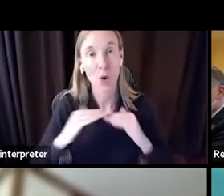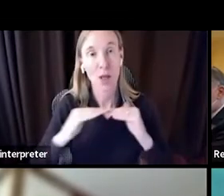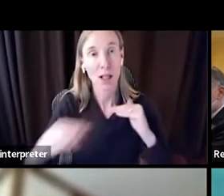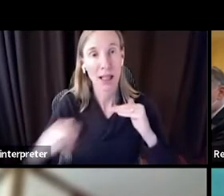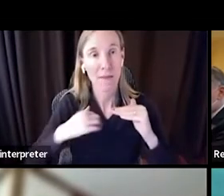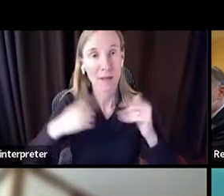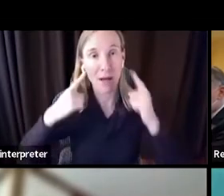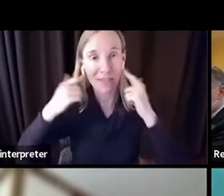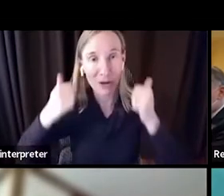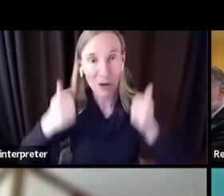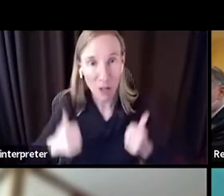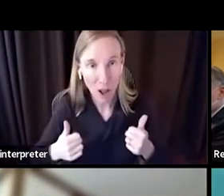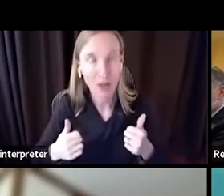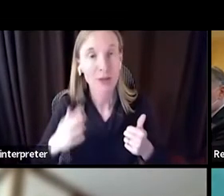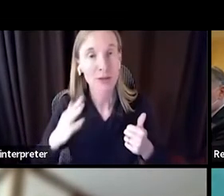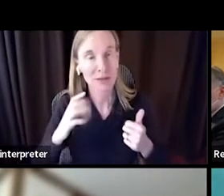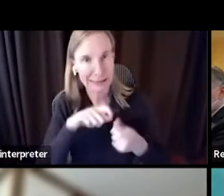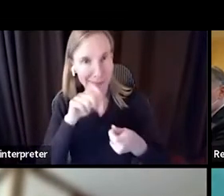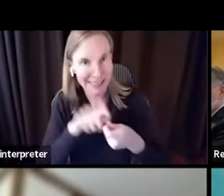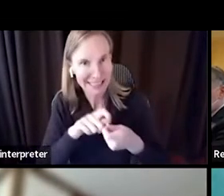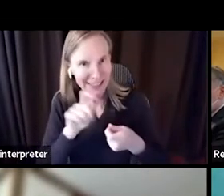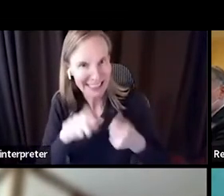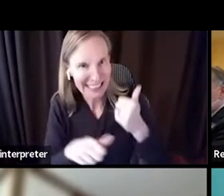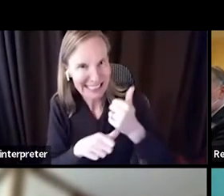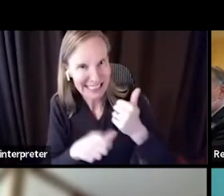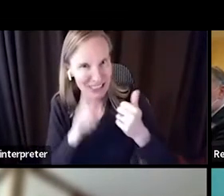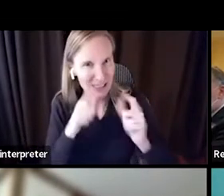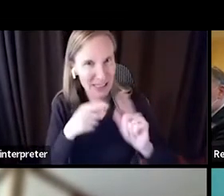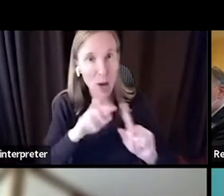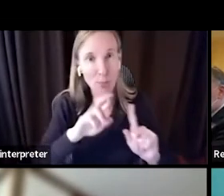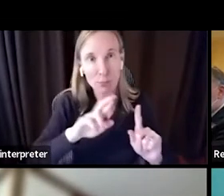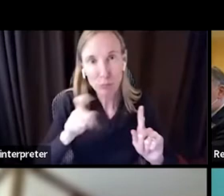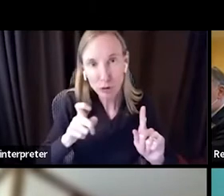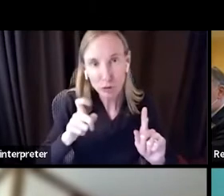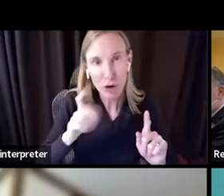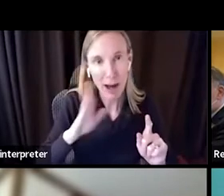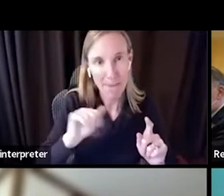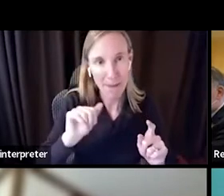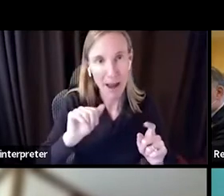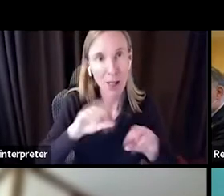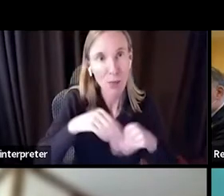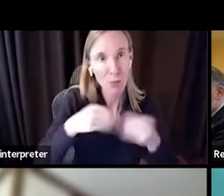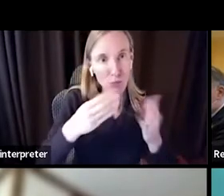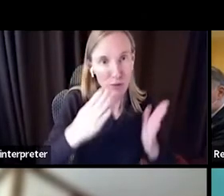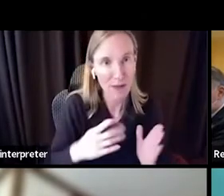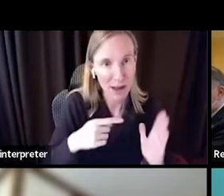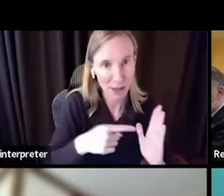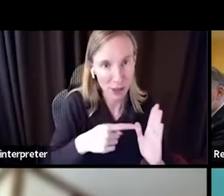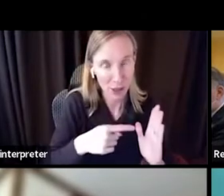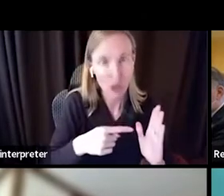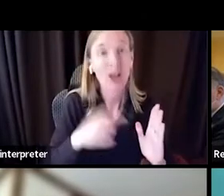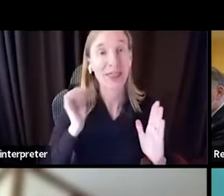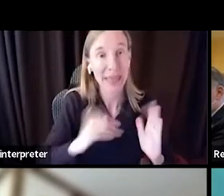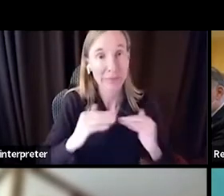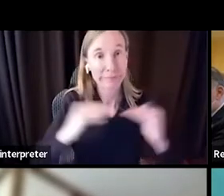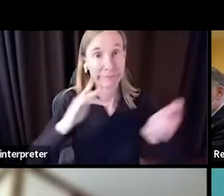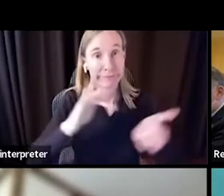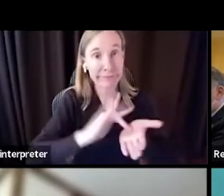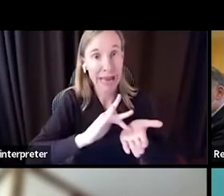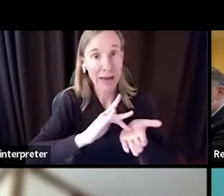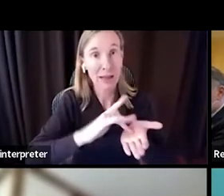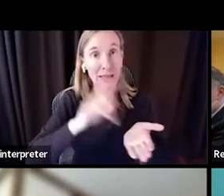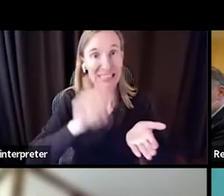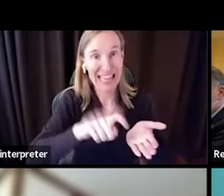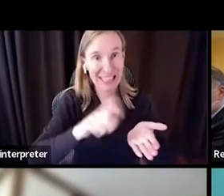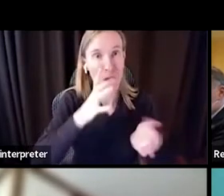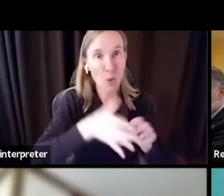hearing assistance that someone needs, and that's prescribed by the provider, as long as it's medically necessary, then that should be covered.